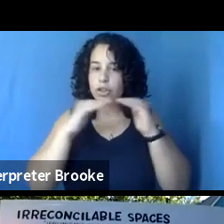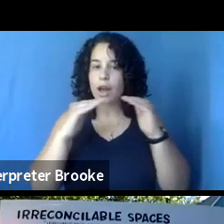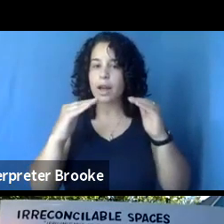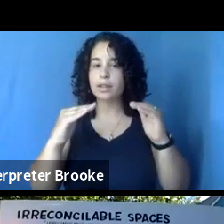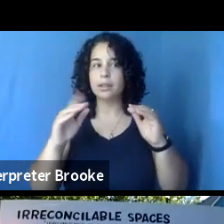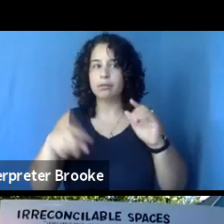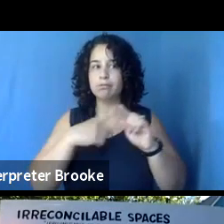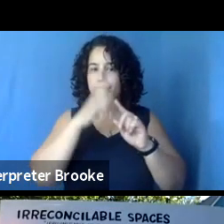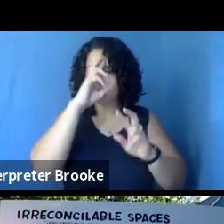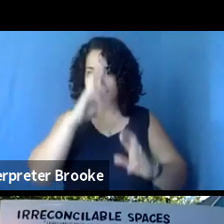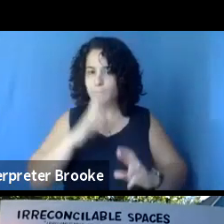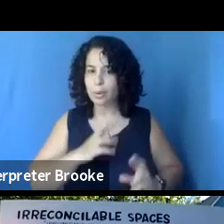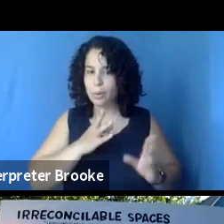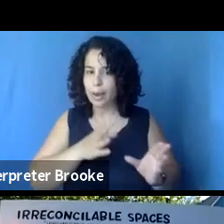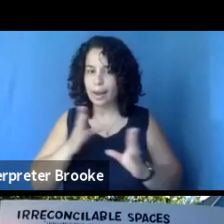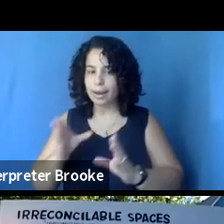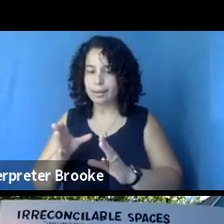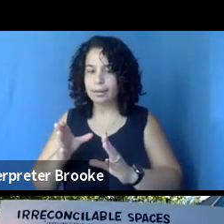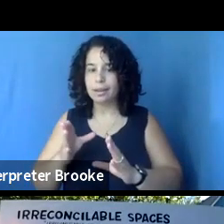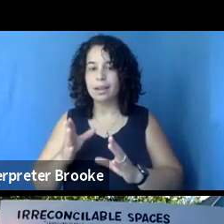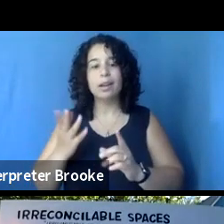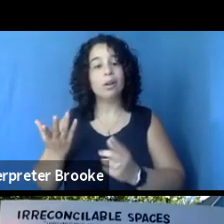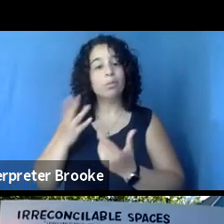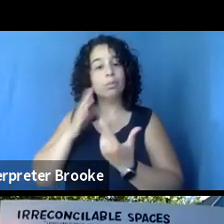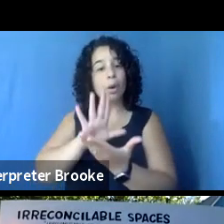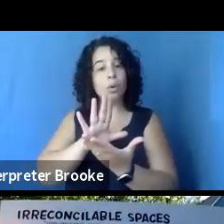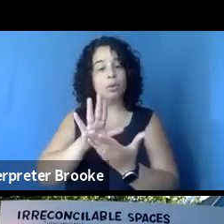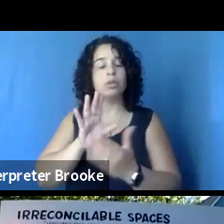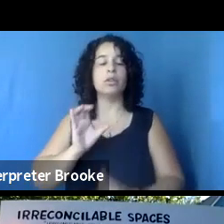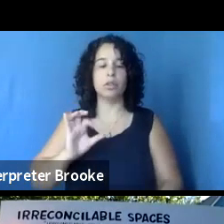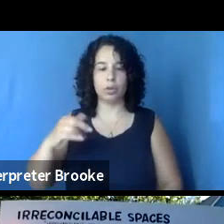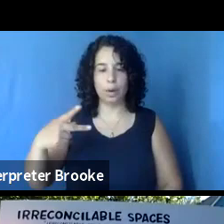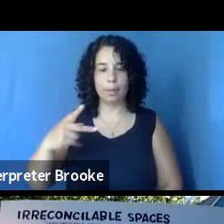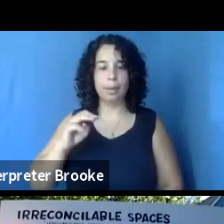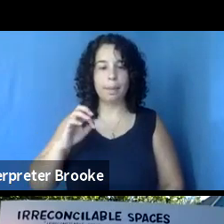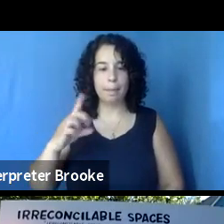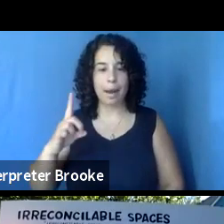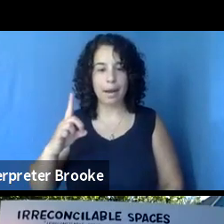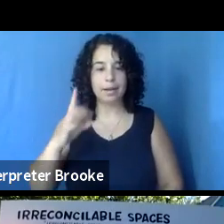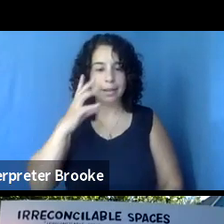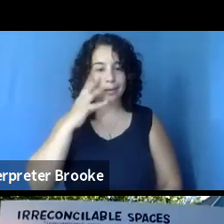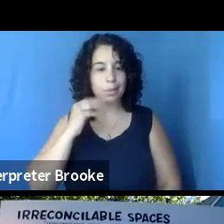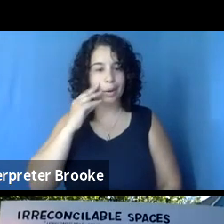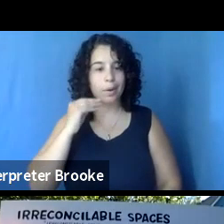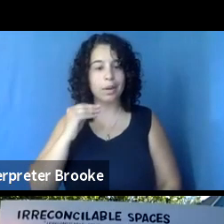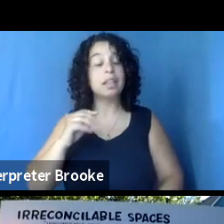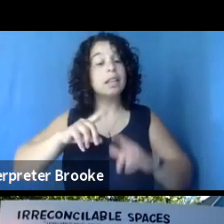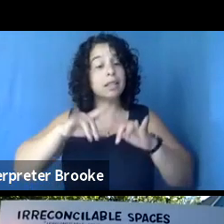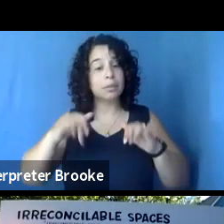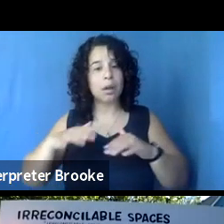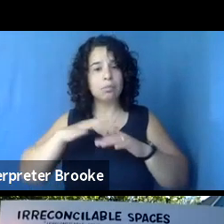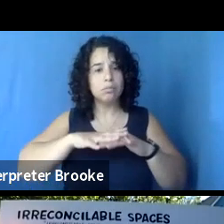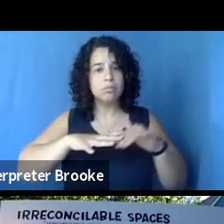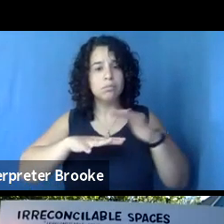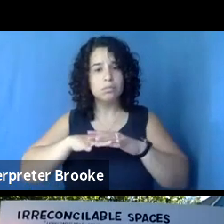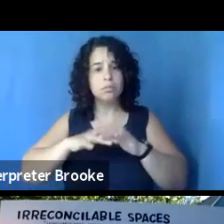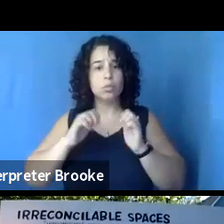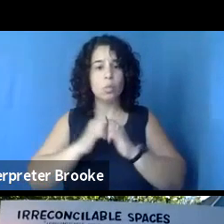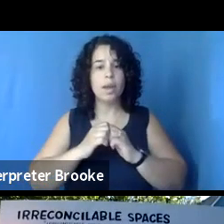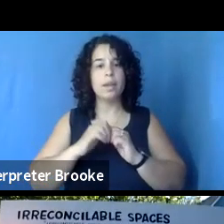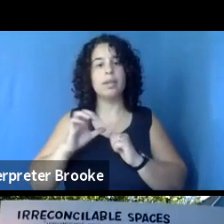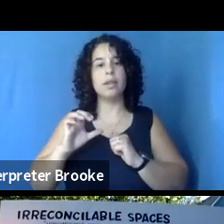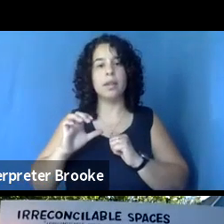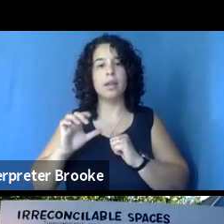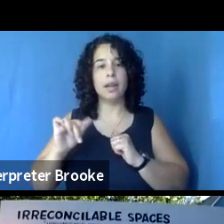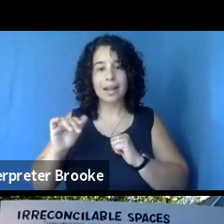are grounded in a crip mad experience, but are intersecting with class and racial justice,